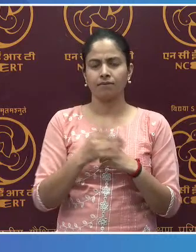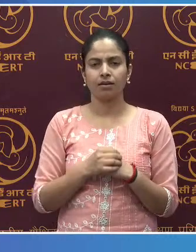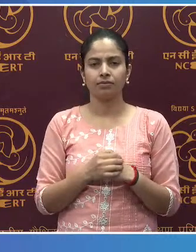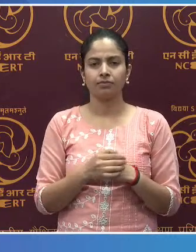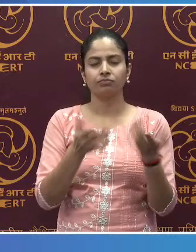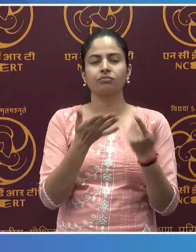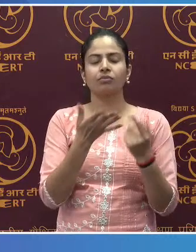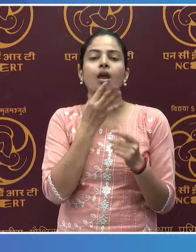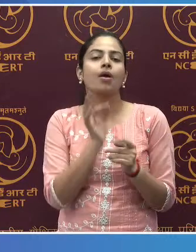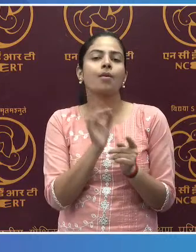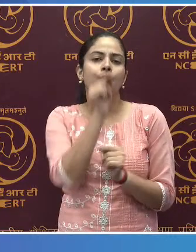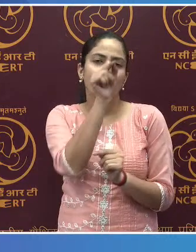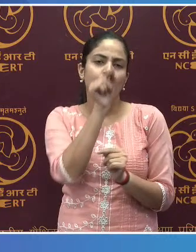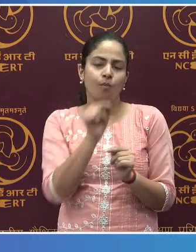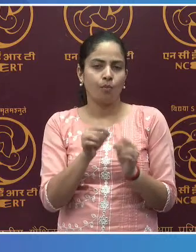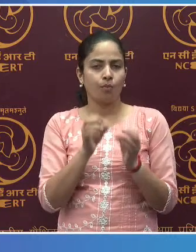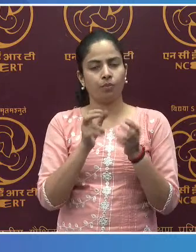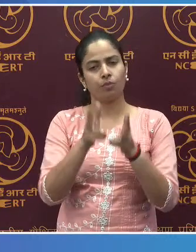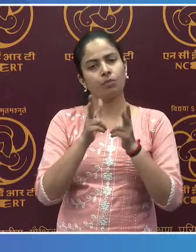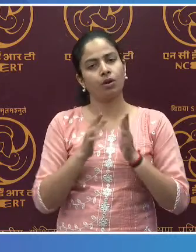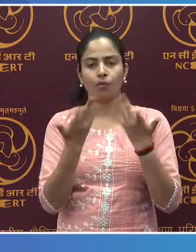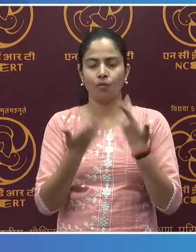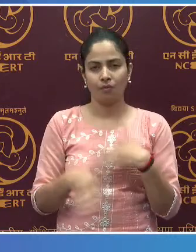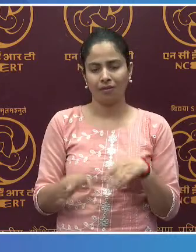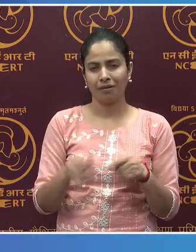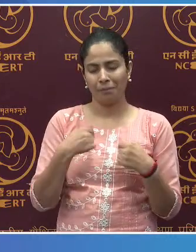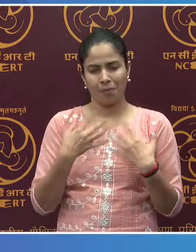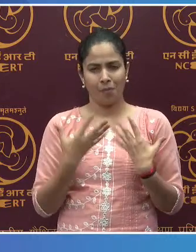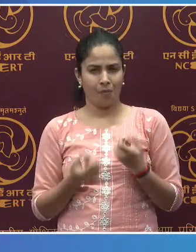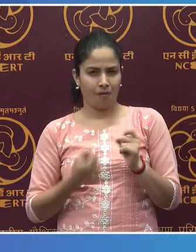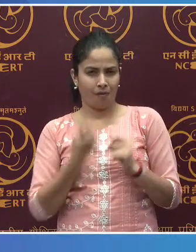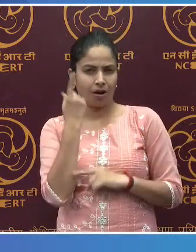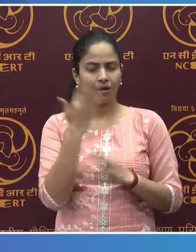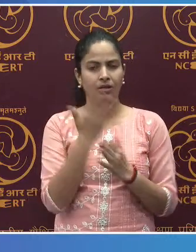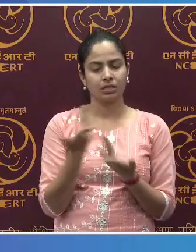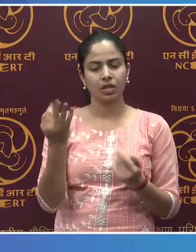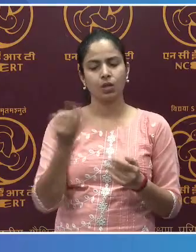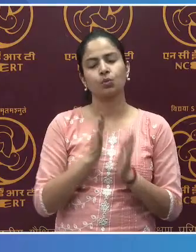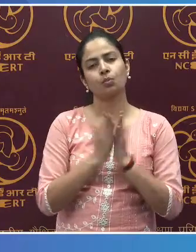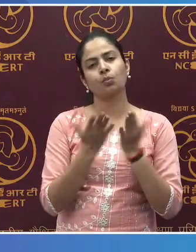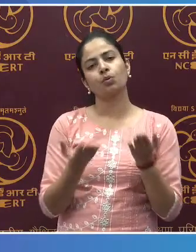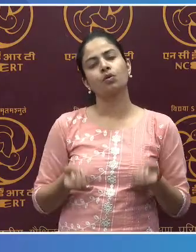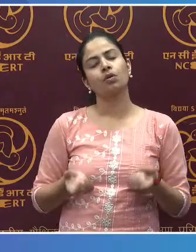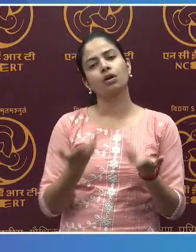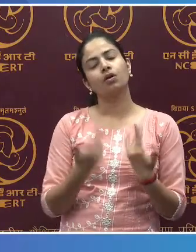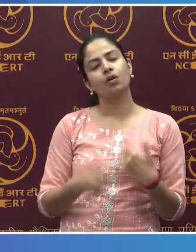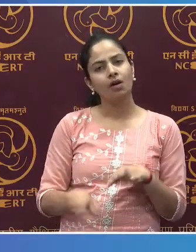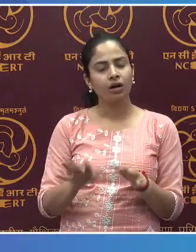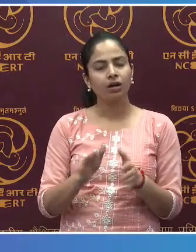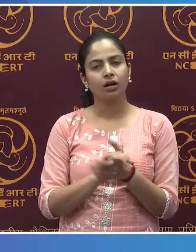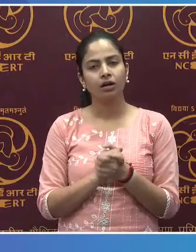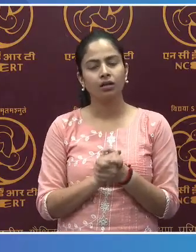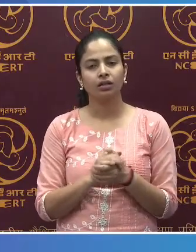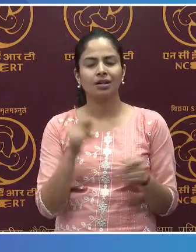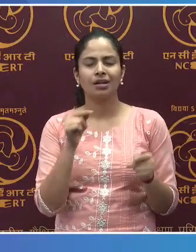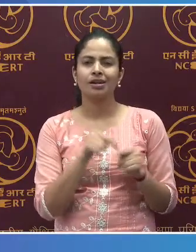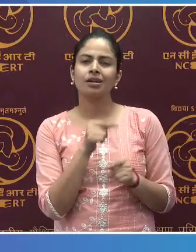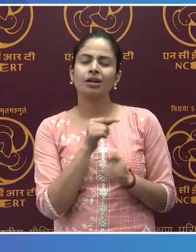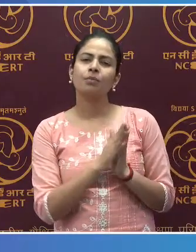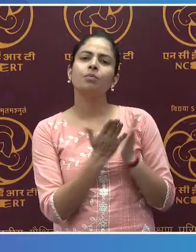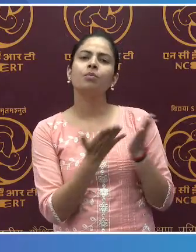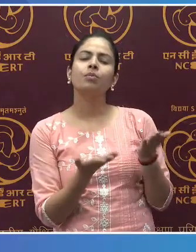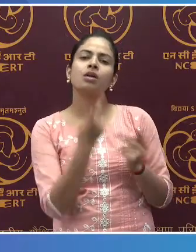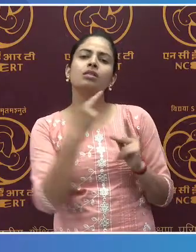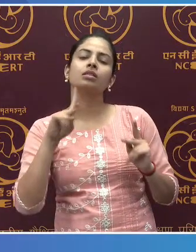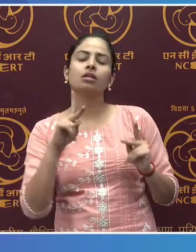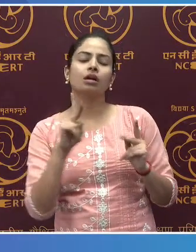highlighted the main points, but I want to understand why or whenever we launch new books, of course we come up with upgradations. How this book is